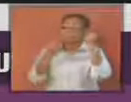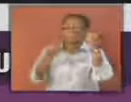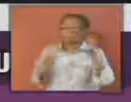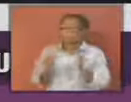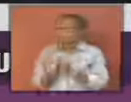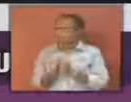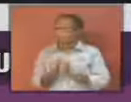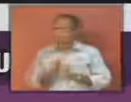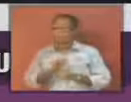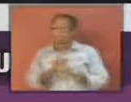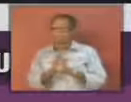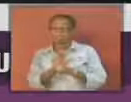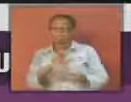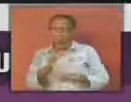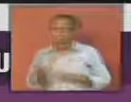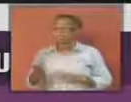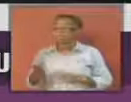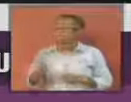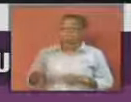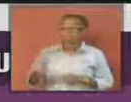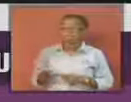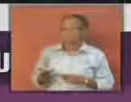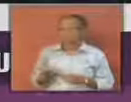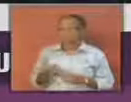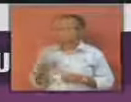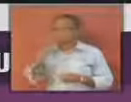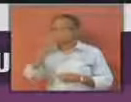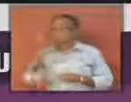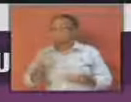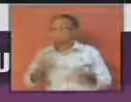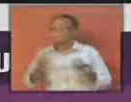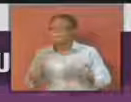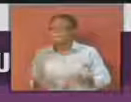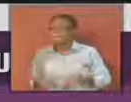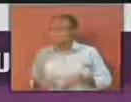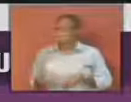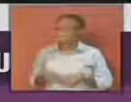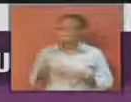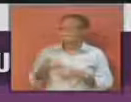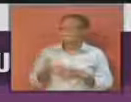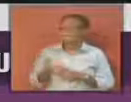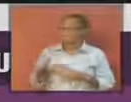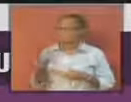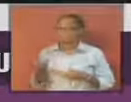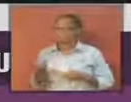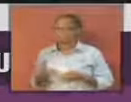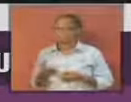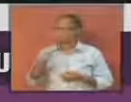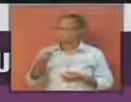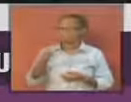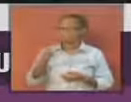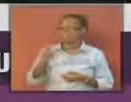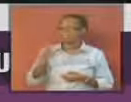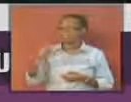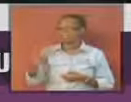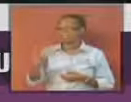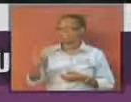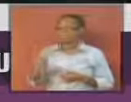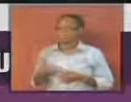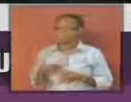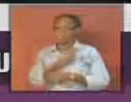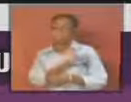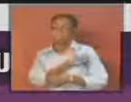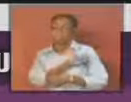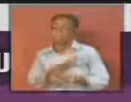terms of what is happening with treatments in HCU and HDU, if possible, maybe a little more breakdown of how many deaths in either of